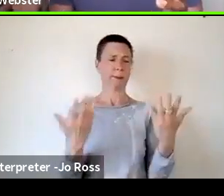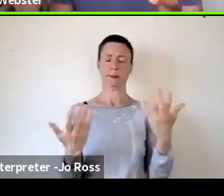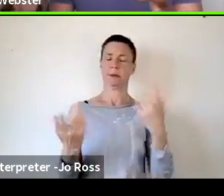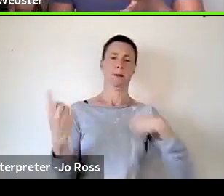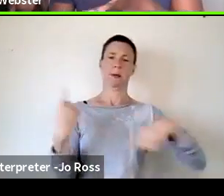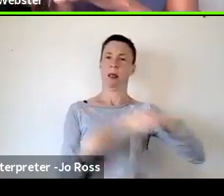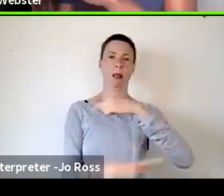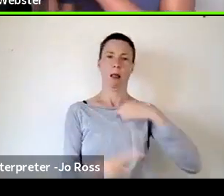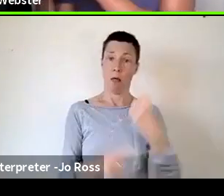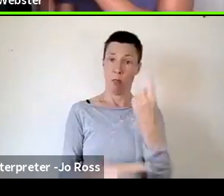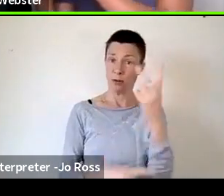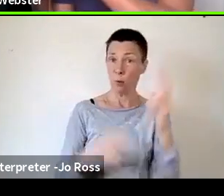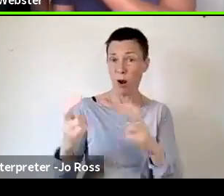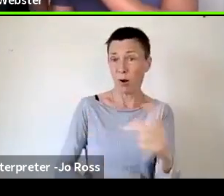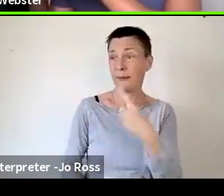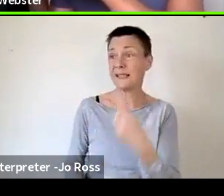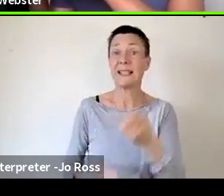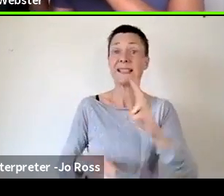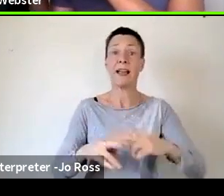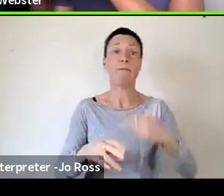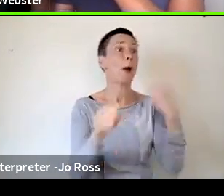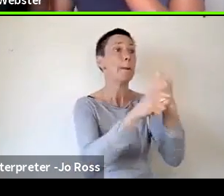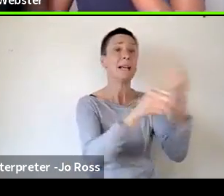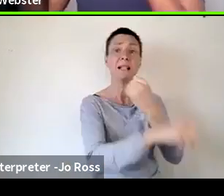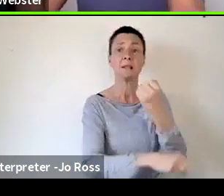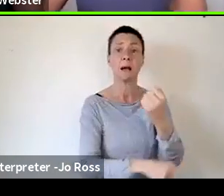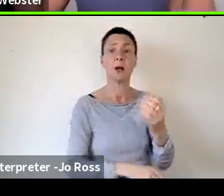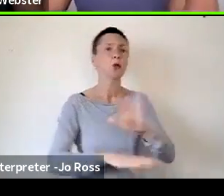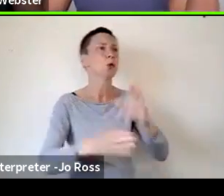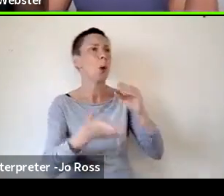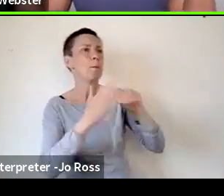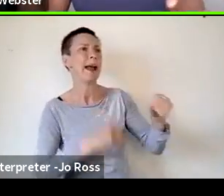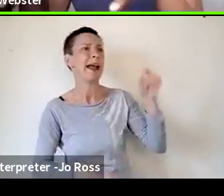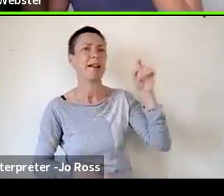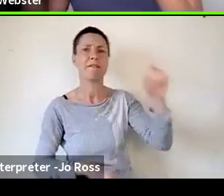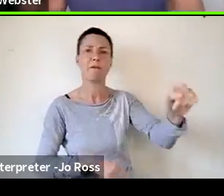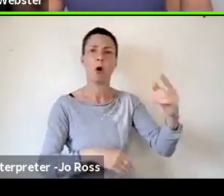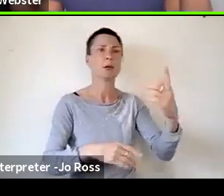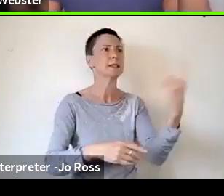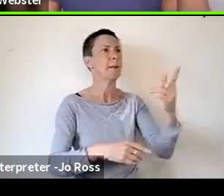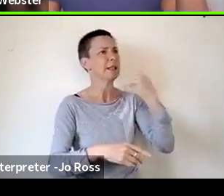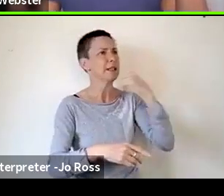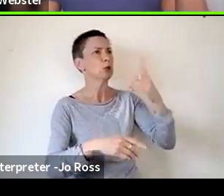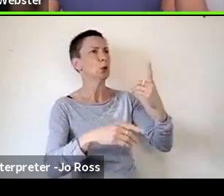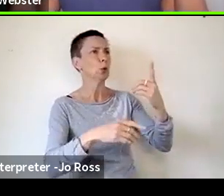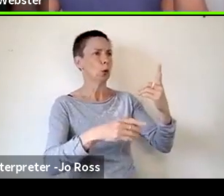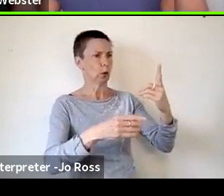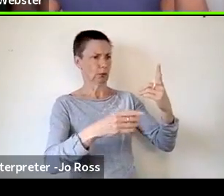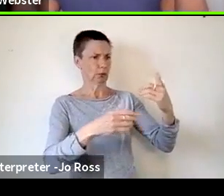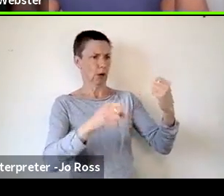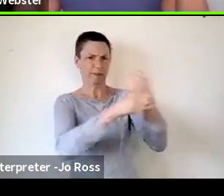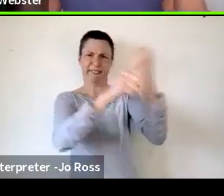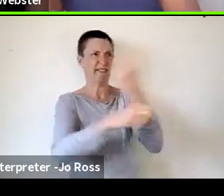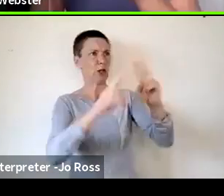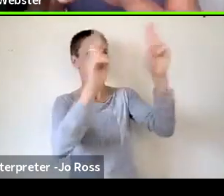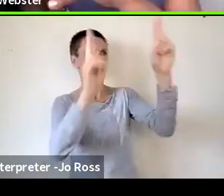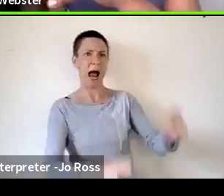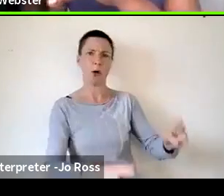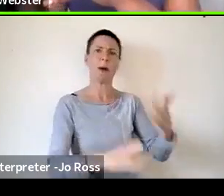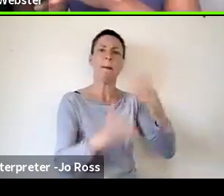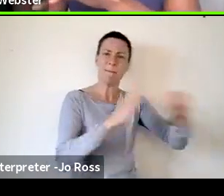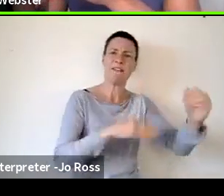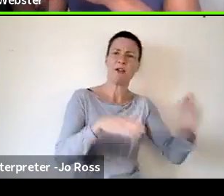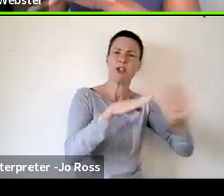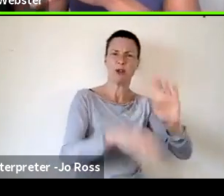there's one argument which goes, you know, if you get a builder around, you don't pay for your builders to do, you know, the training that they need to do building or whatever. But I don't